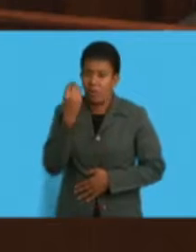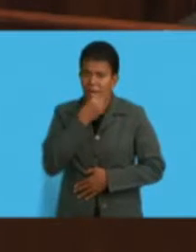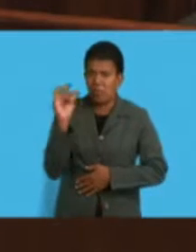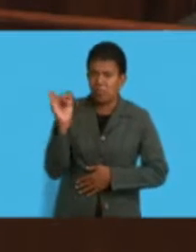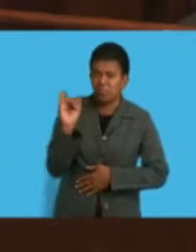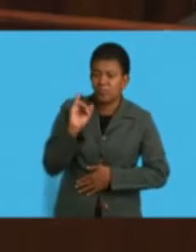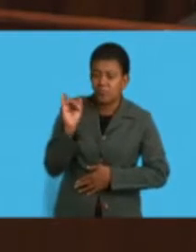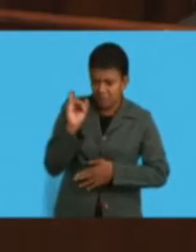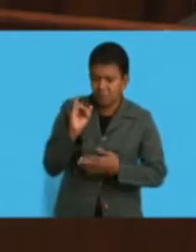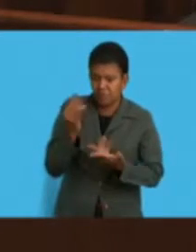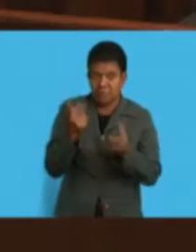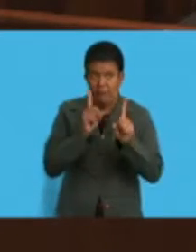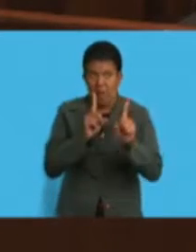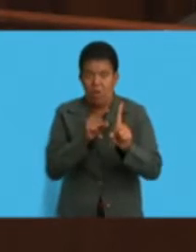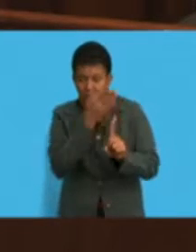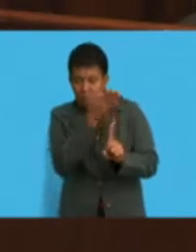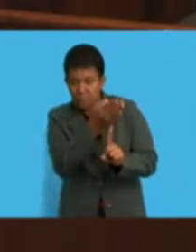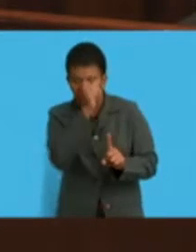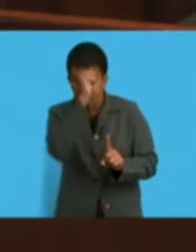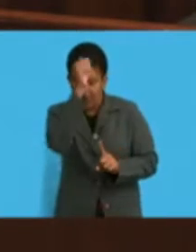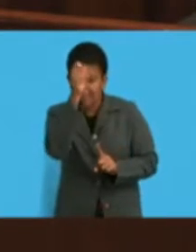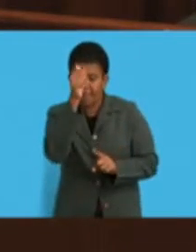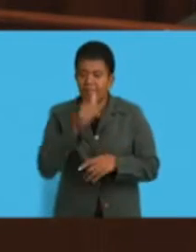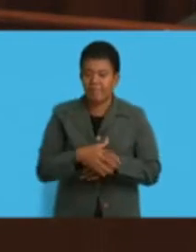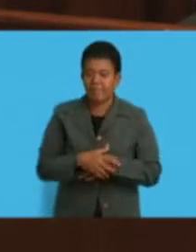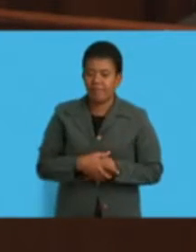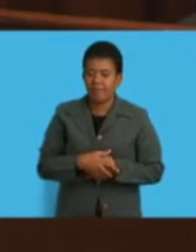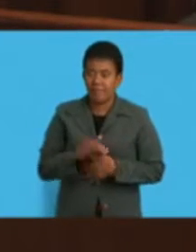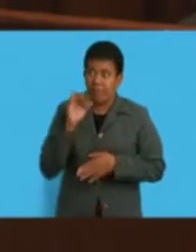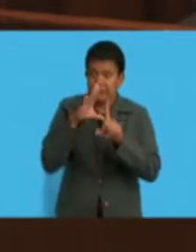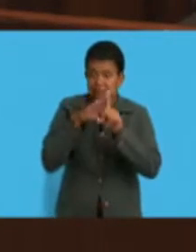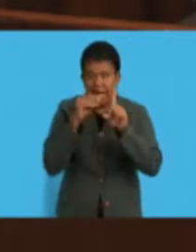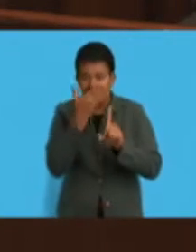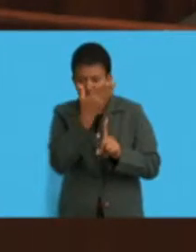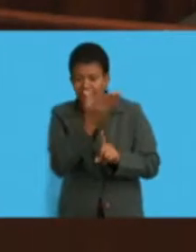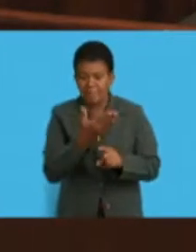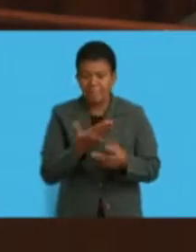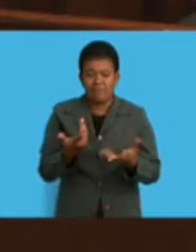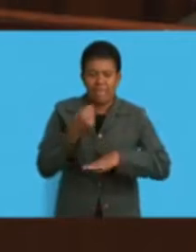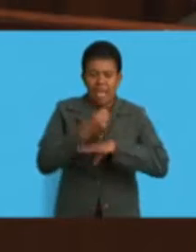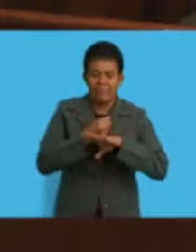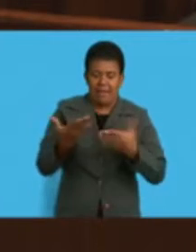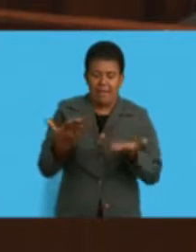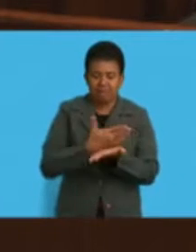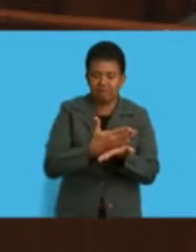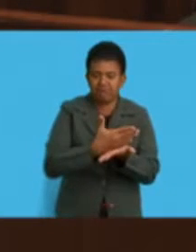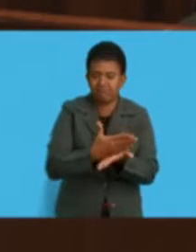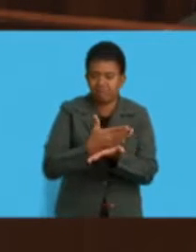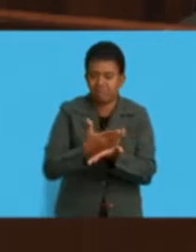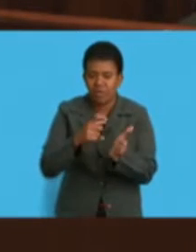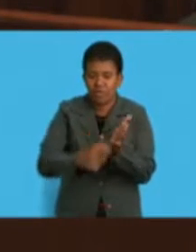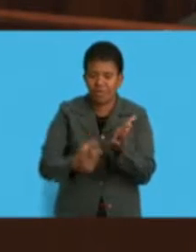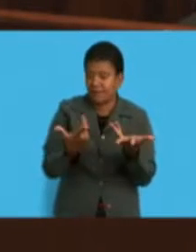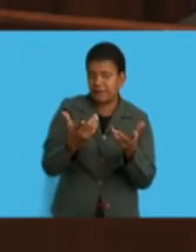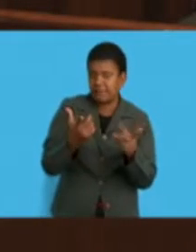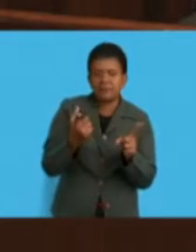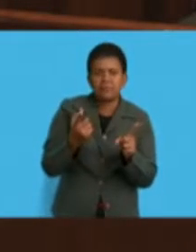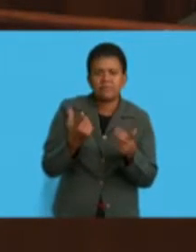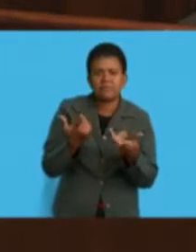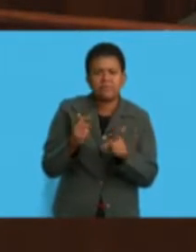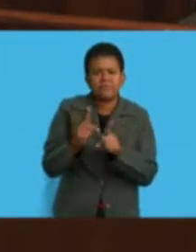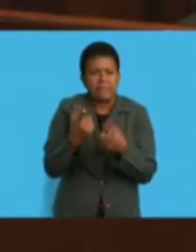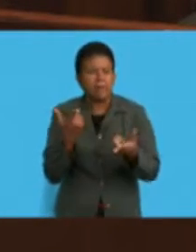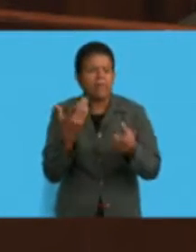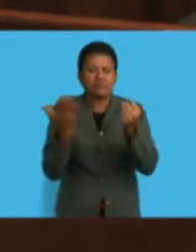insurance, where the farmer and the government would share the premium cost for agricultural crops, such as sugarcane, rice, dalo,